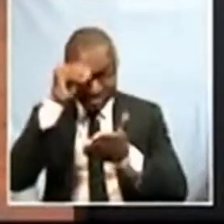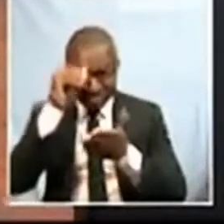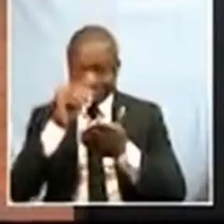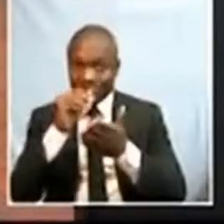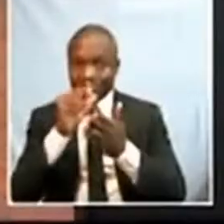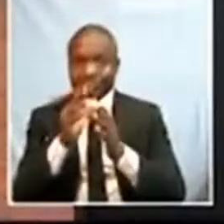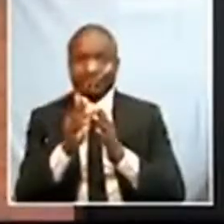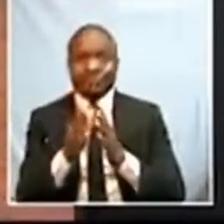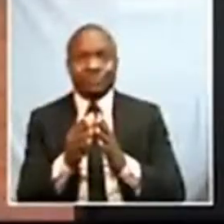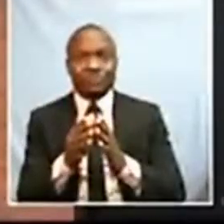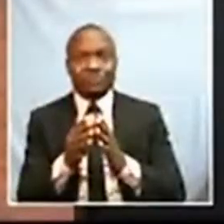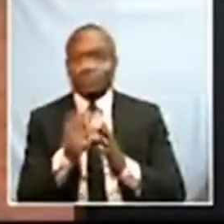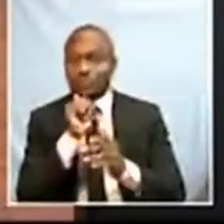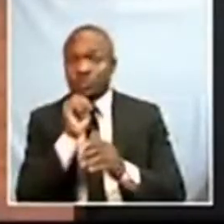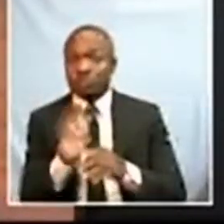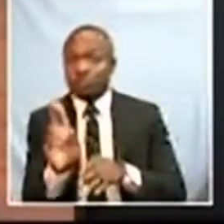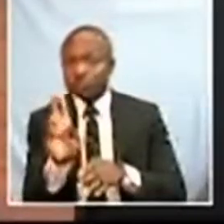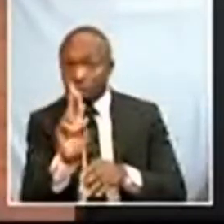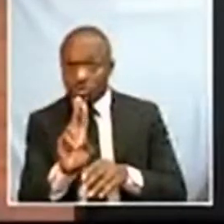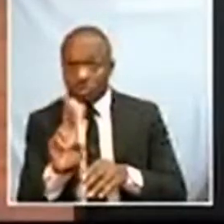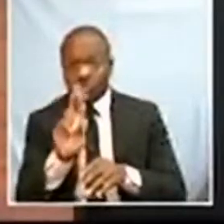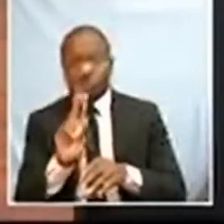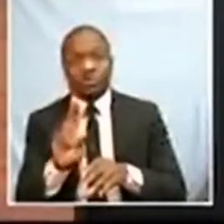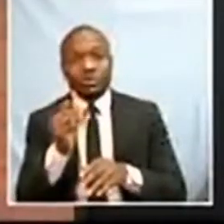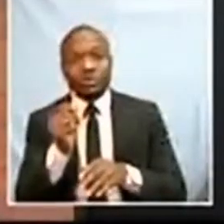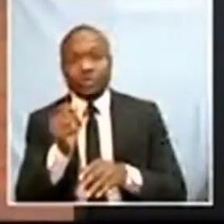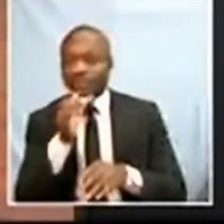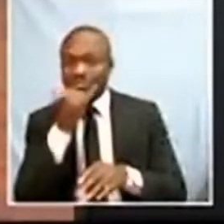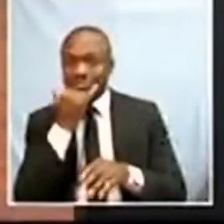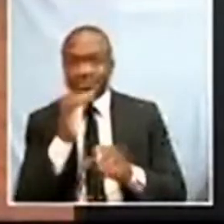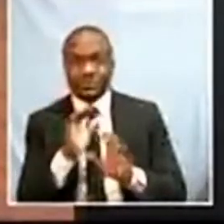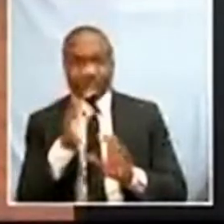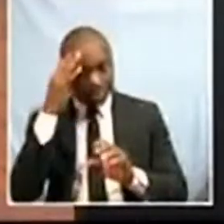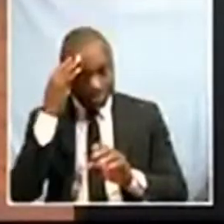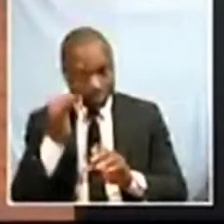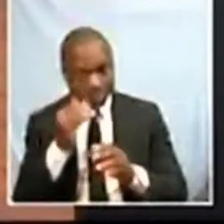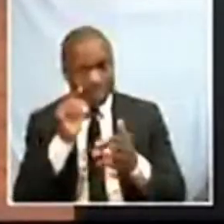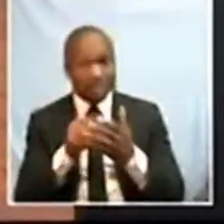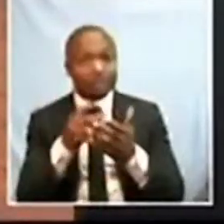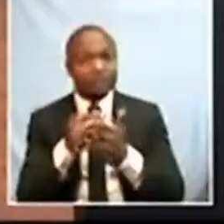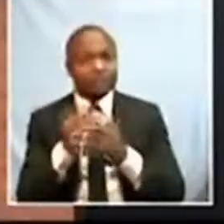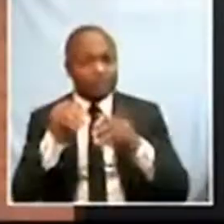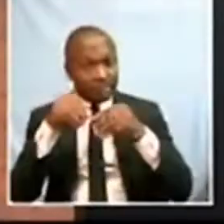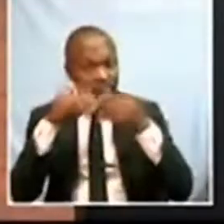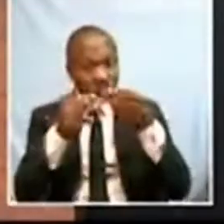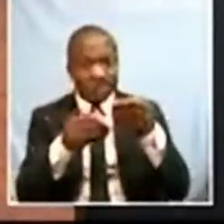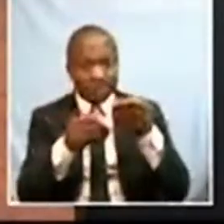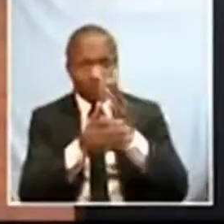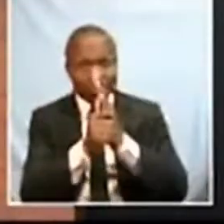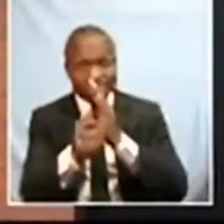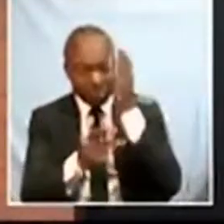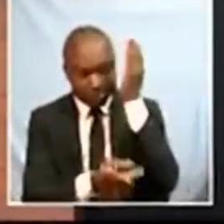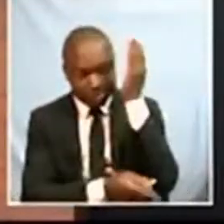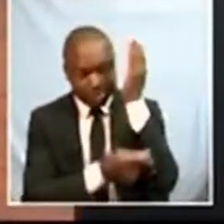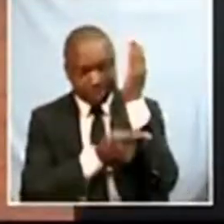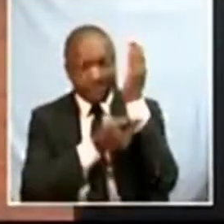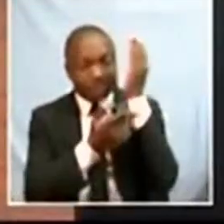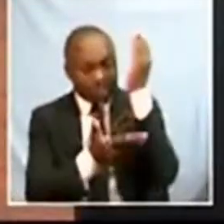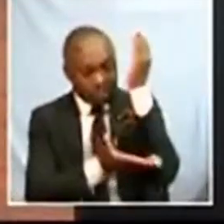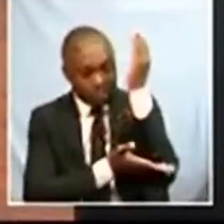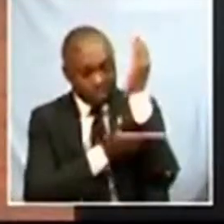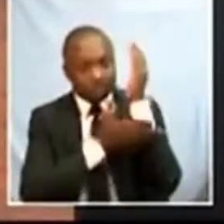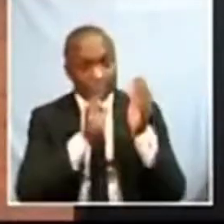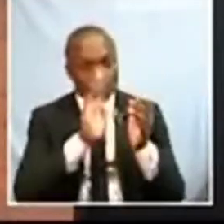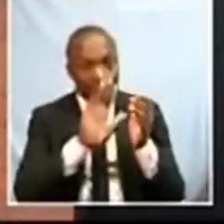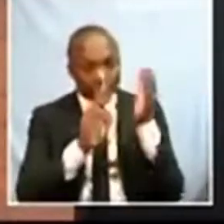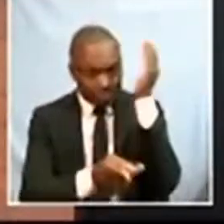this country, because the reasons why these monies are coming for skills development is to foster their development so that they can